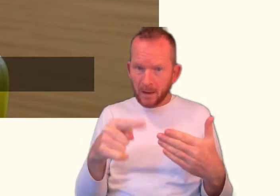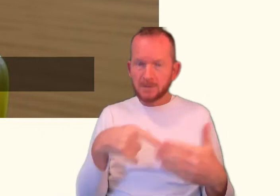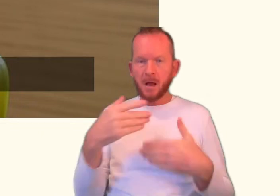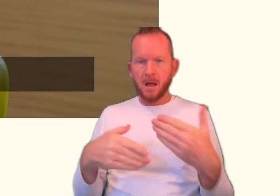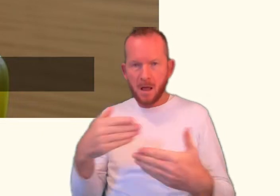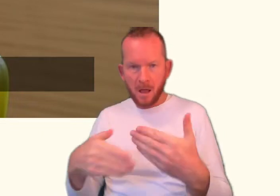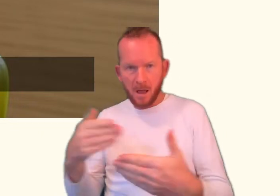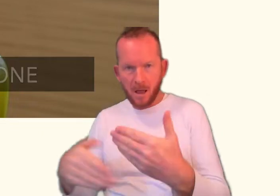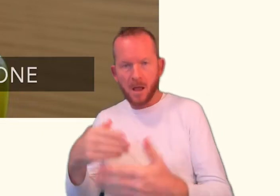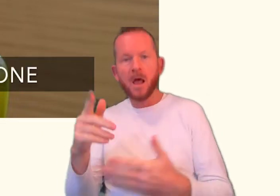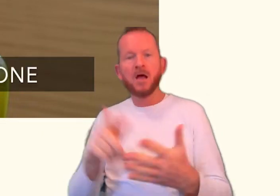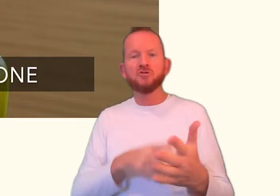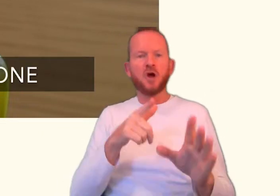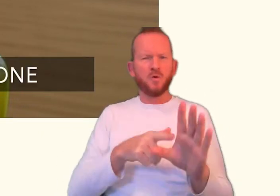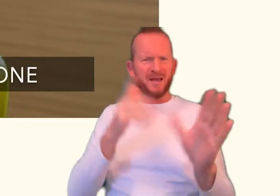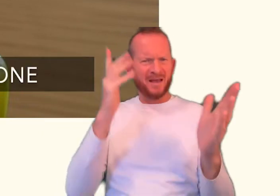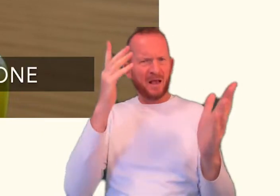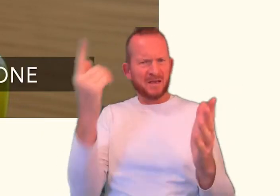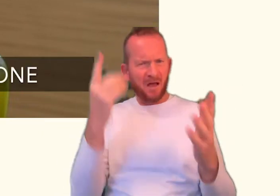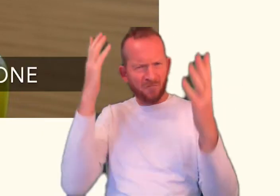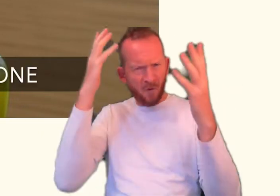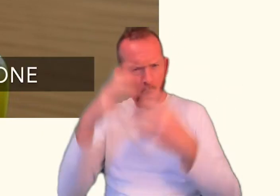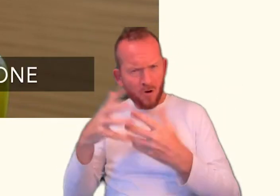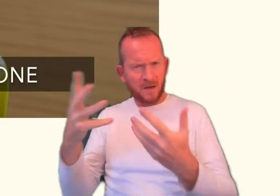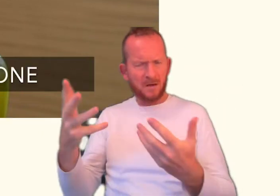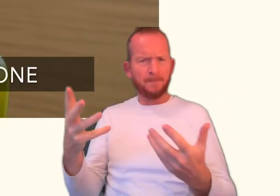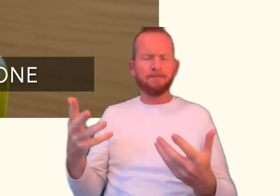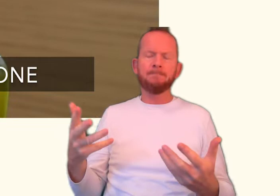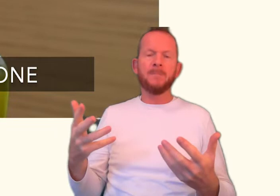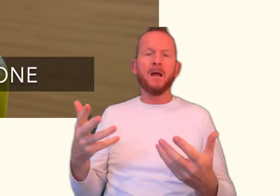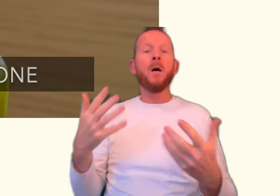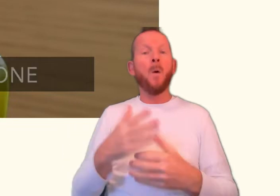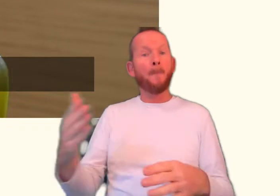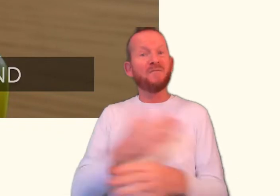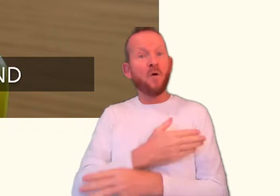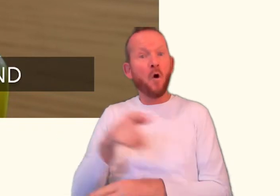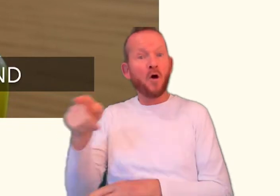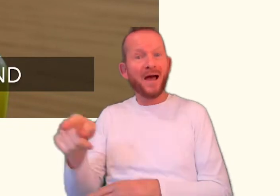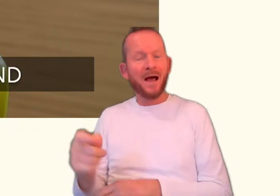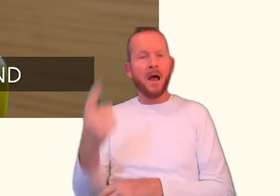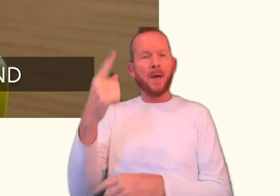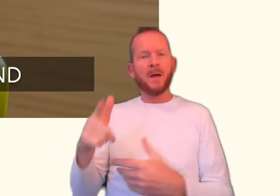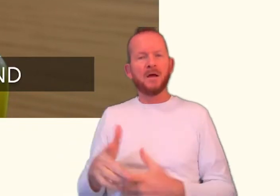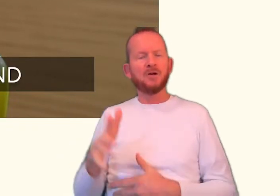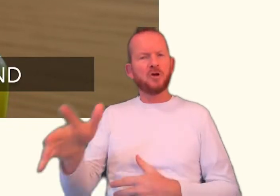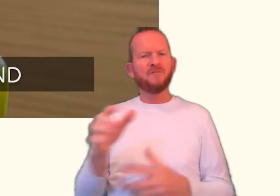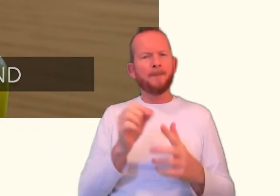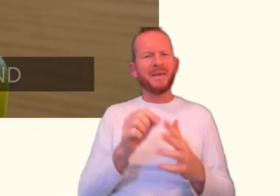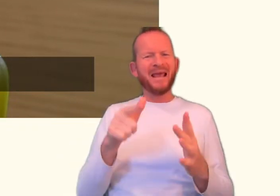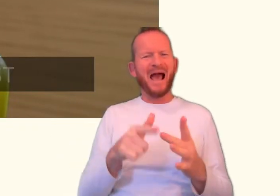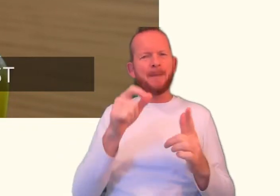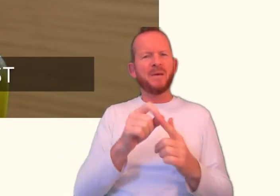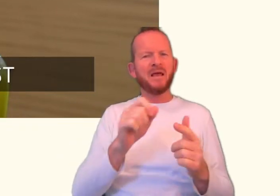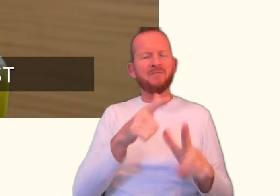Jodie were like worrying. But bear in mind, before this, she'd gone for the PIP changeover from